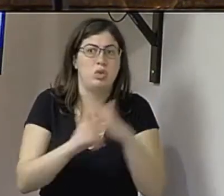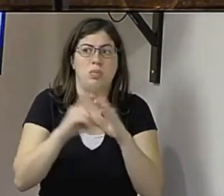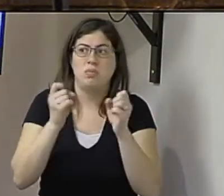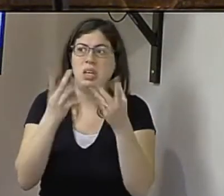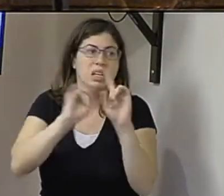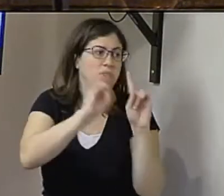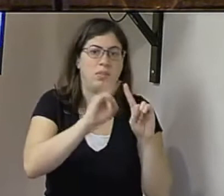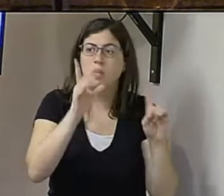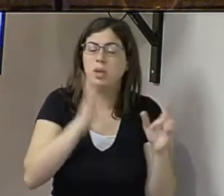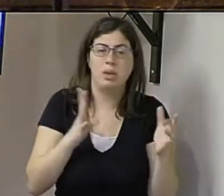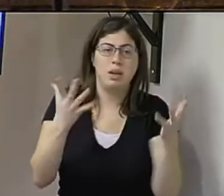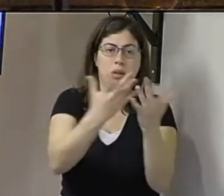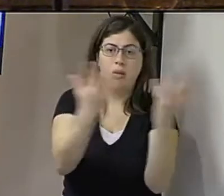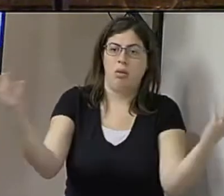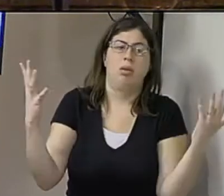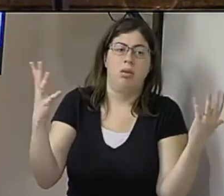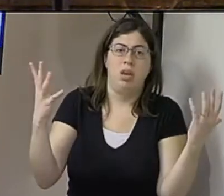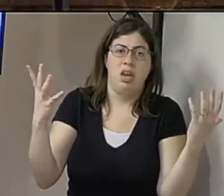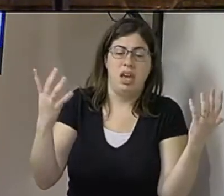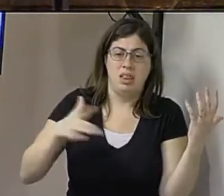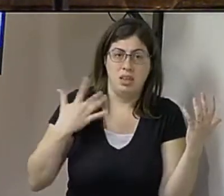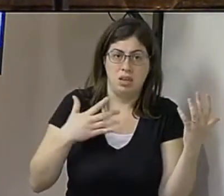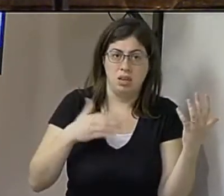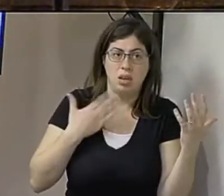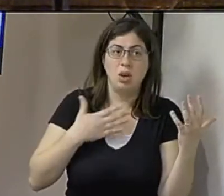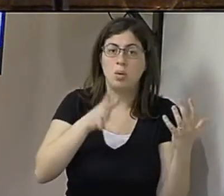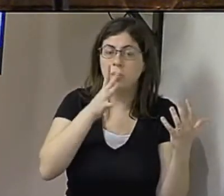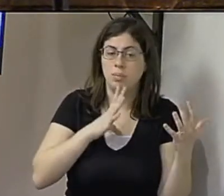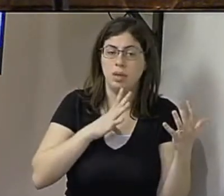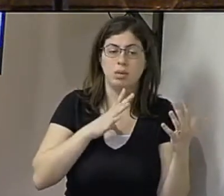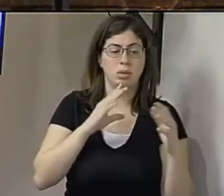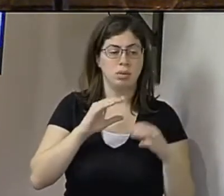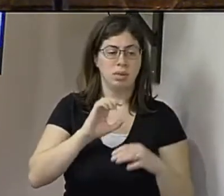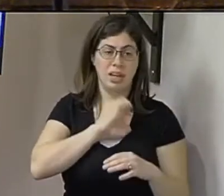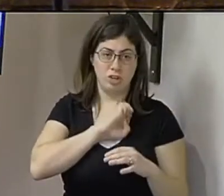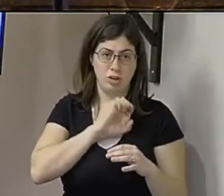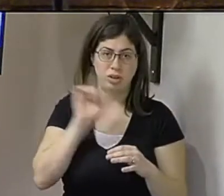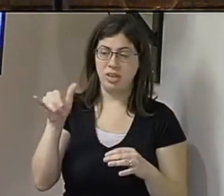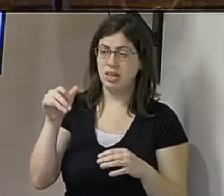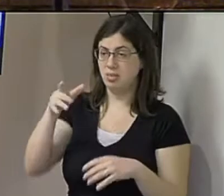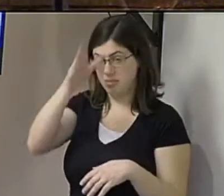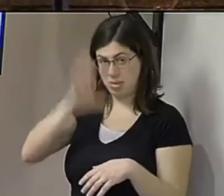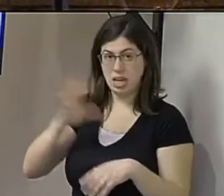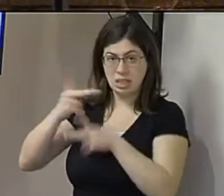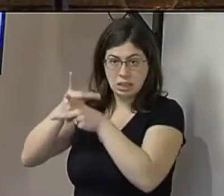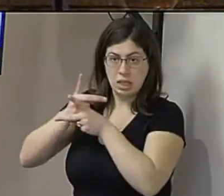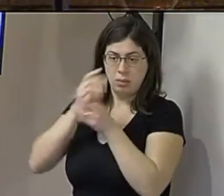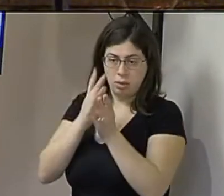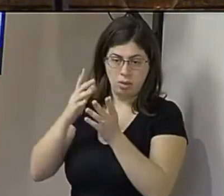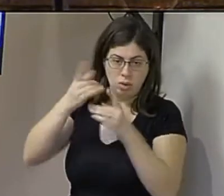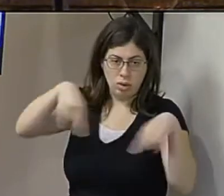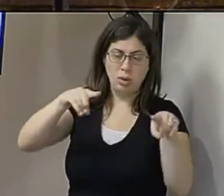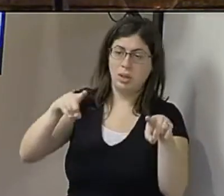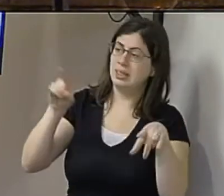other ladies. And then in verse 9, the young woman, that's Esther, pleased him. That's the guy who's in charge of this whole process, and won